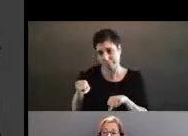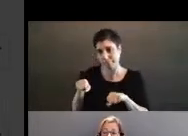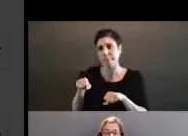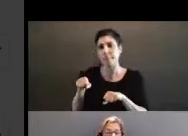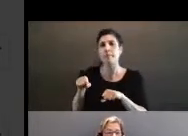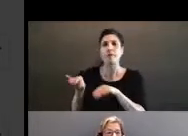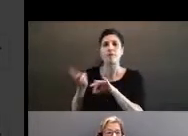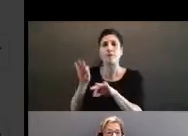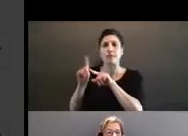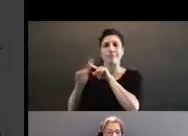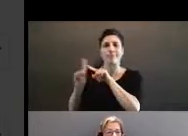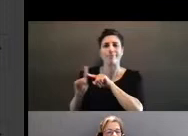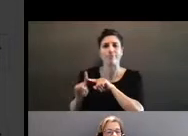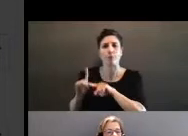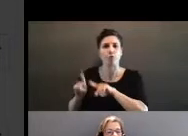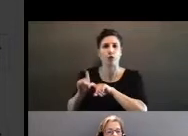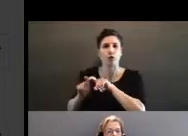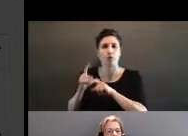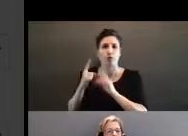just type in